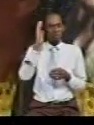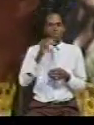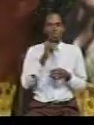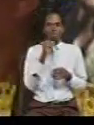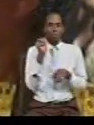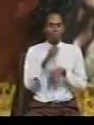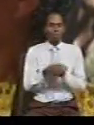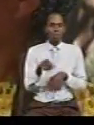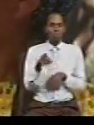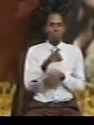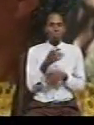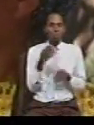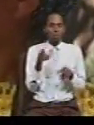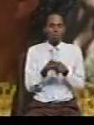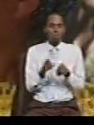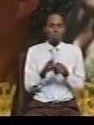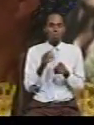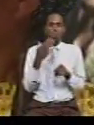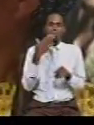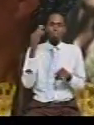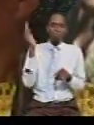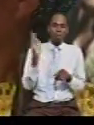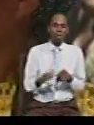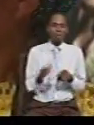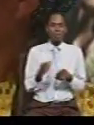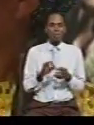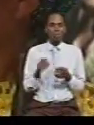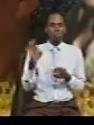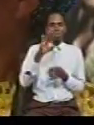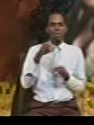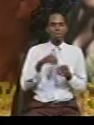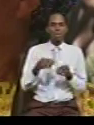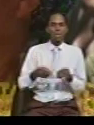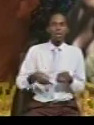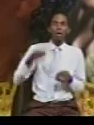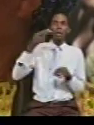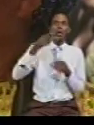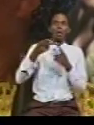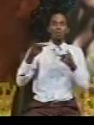Even wicked spirits in high places, they will not overcome you.